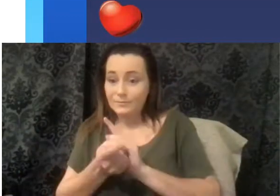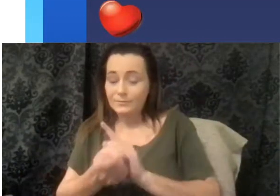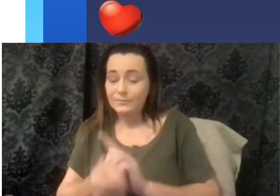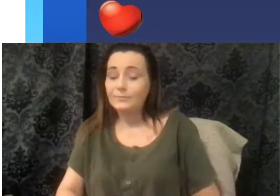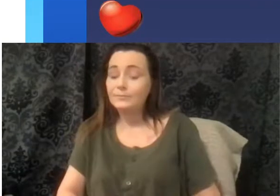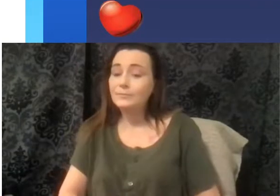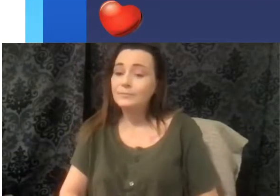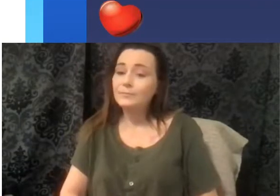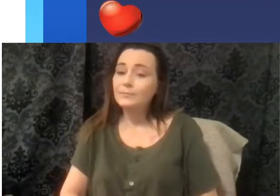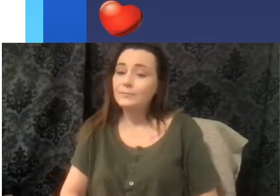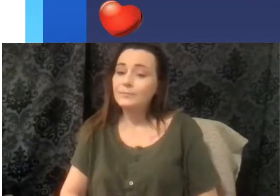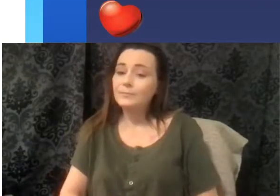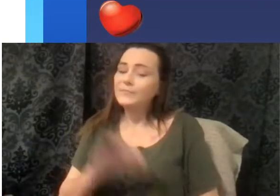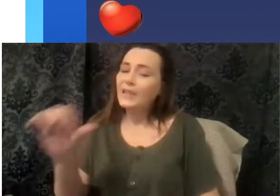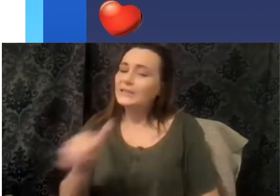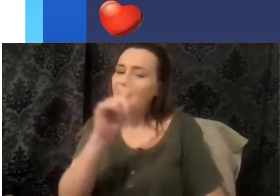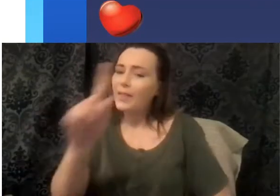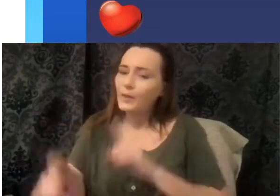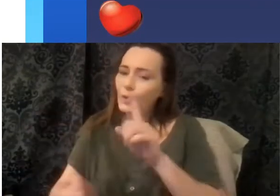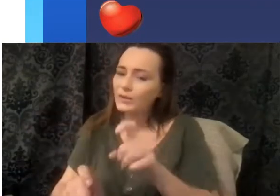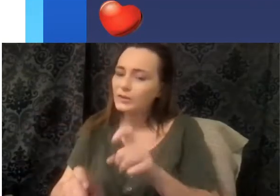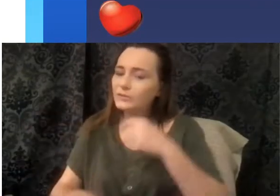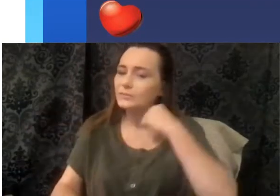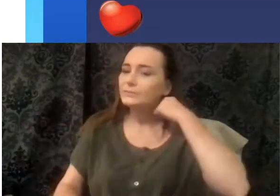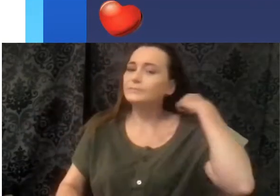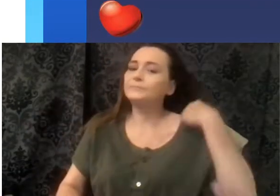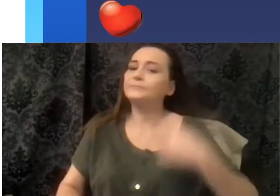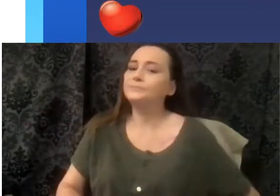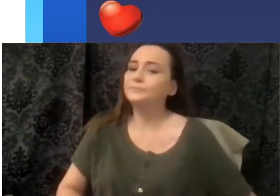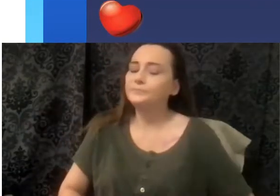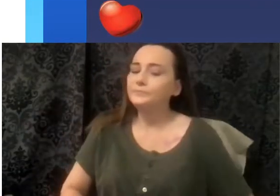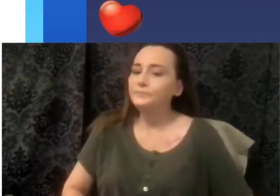So that's the other Sure. question. And then I do have So a question. Lawanda, I from just,